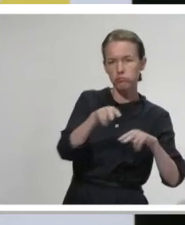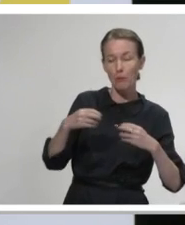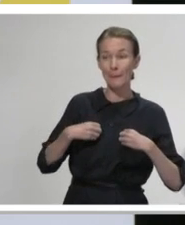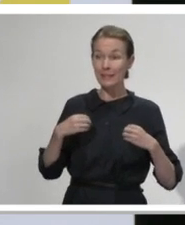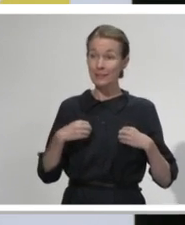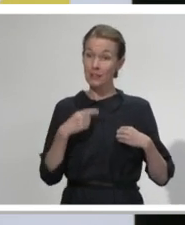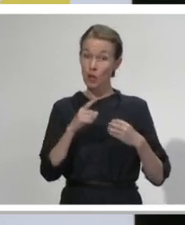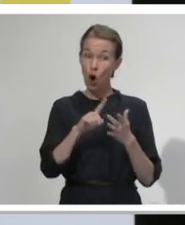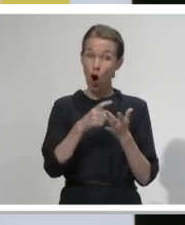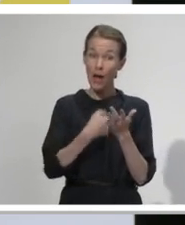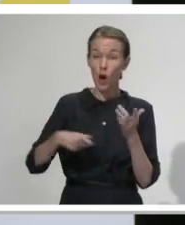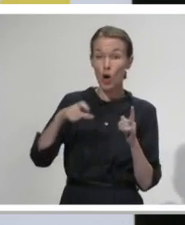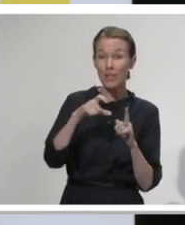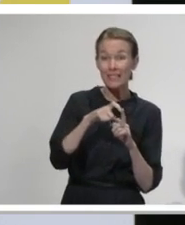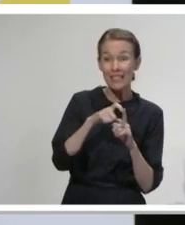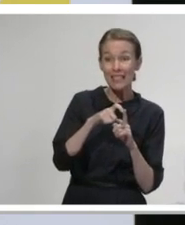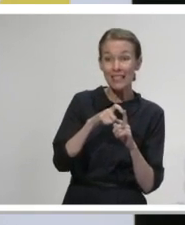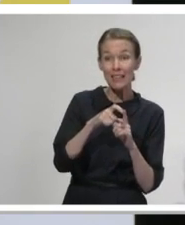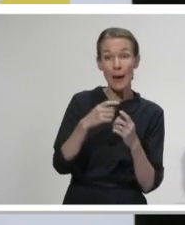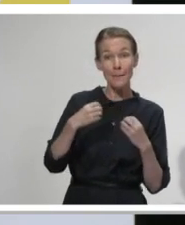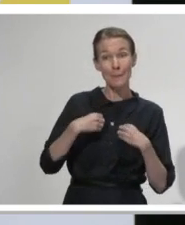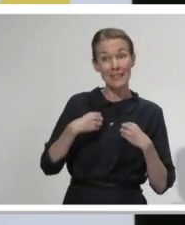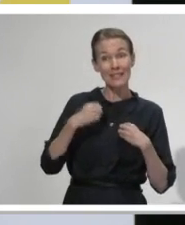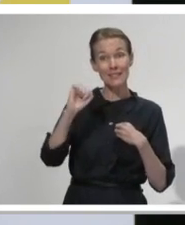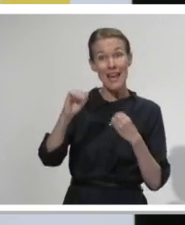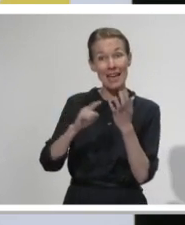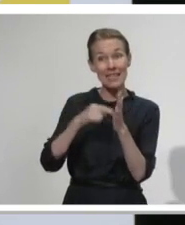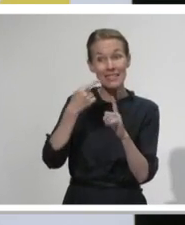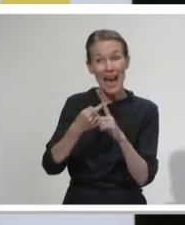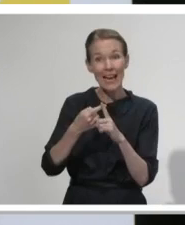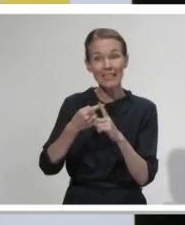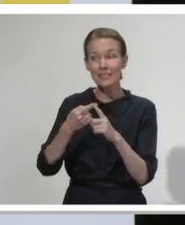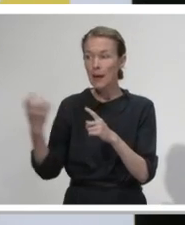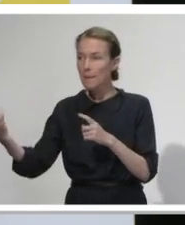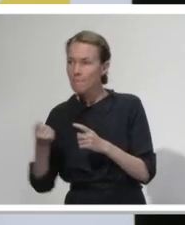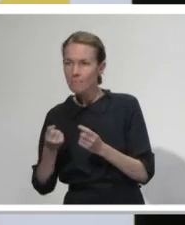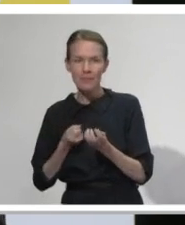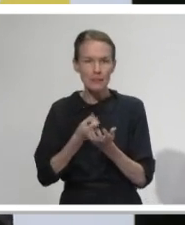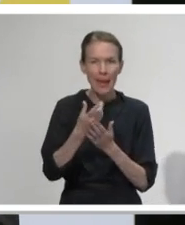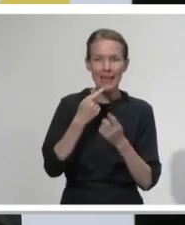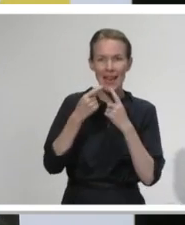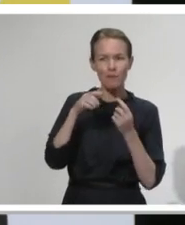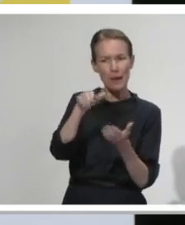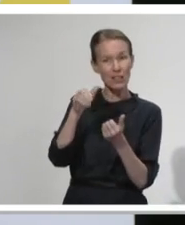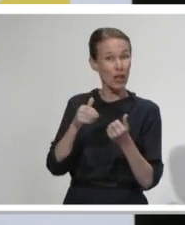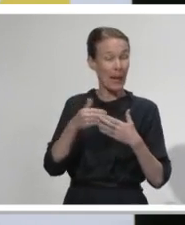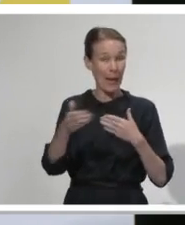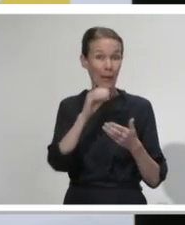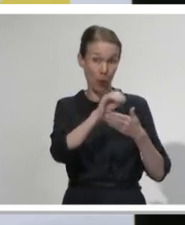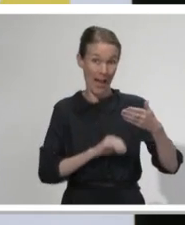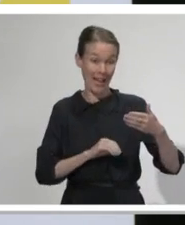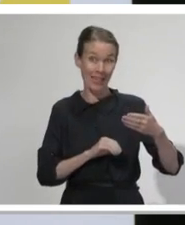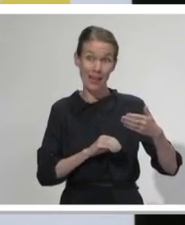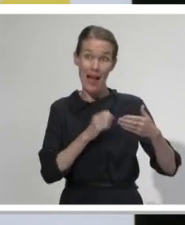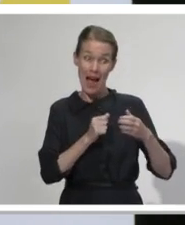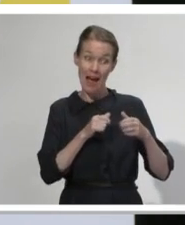makes it reasonably easy for people to be able to do those investigations. Everyone who applies for the scheme will have to declare that